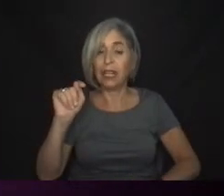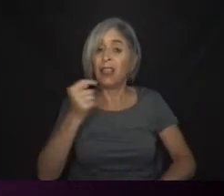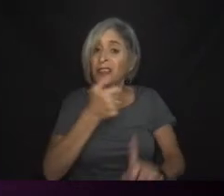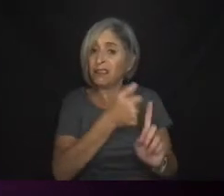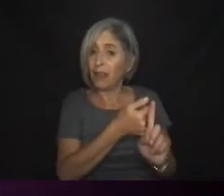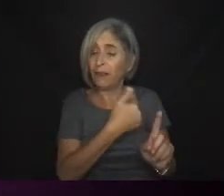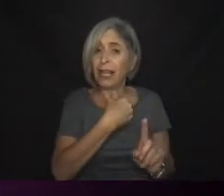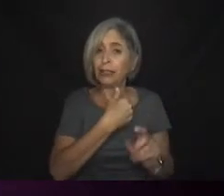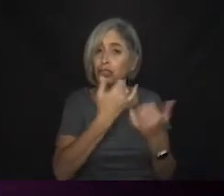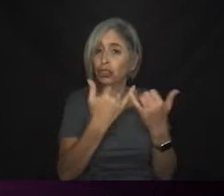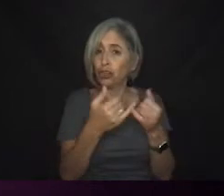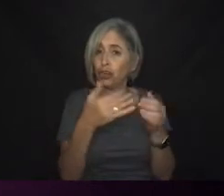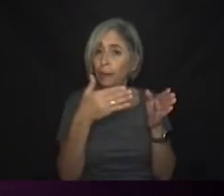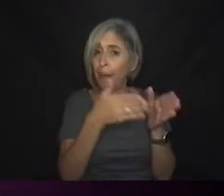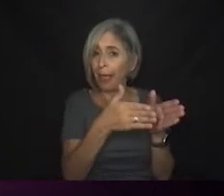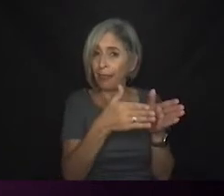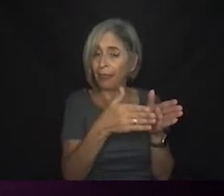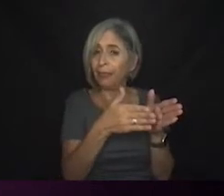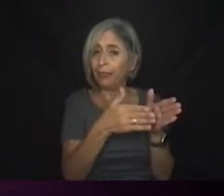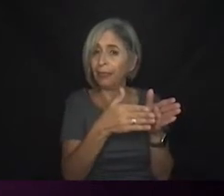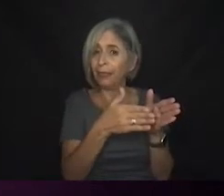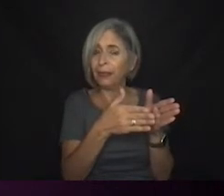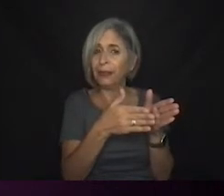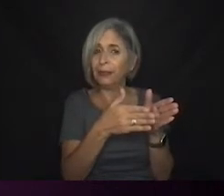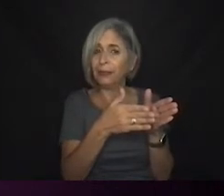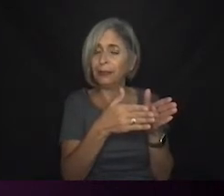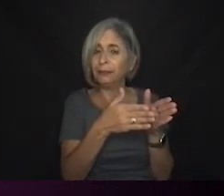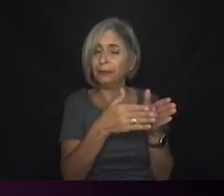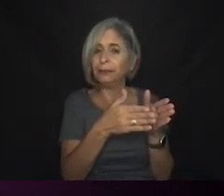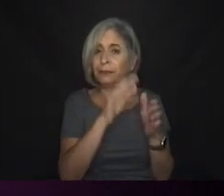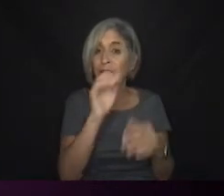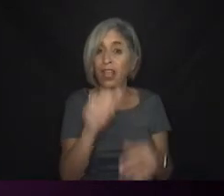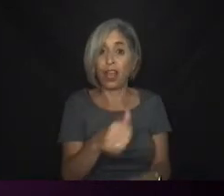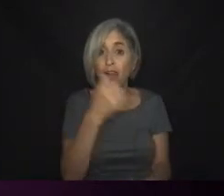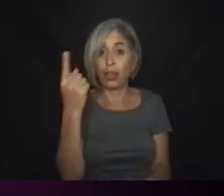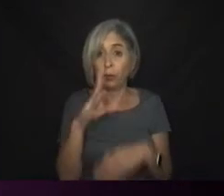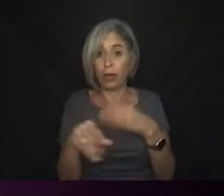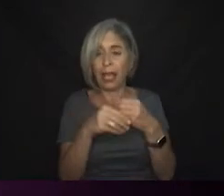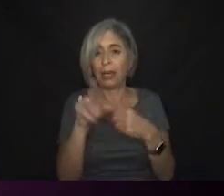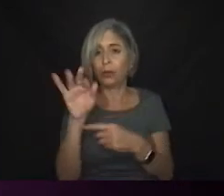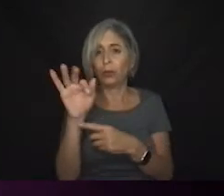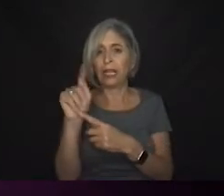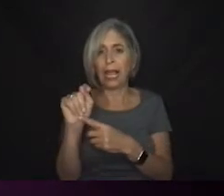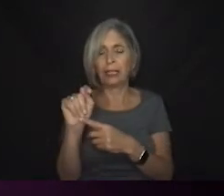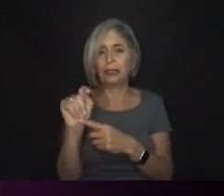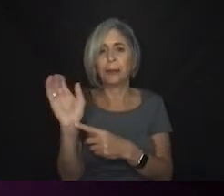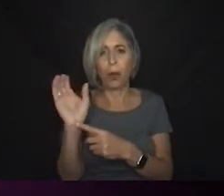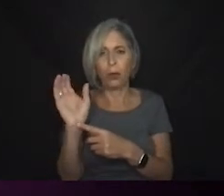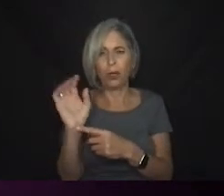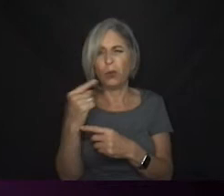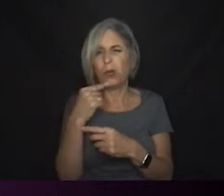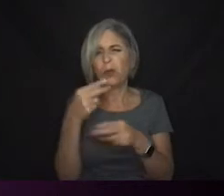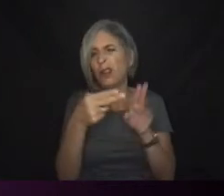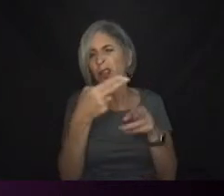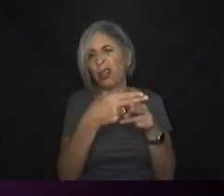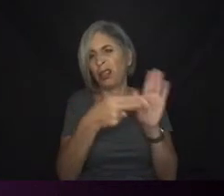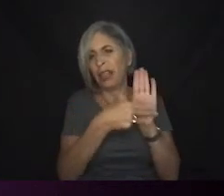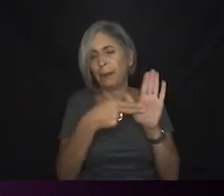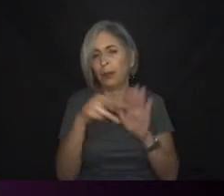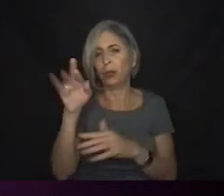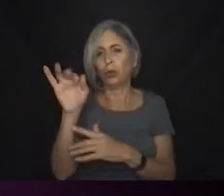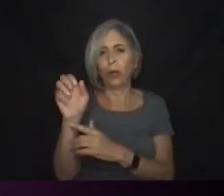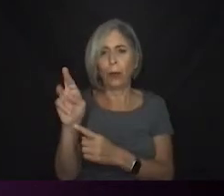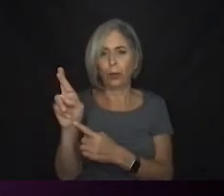the current path, an empty string. We will export another one. This is a React component, so we'll just call this one router. It's a